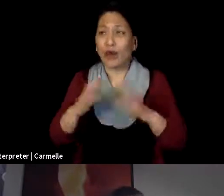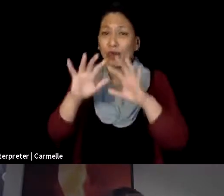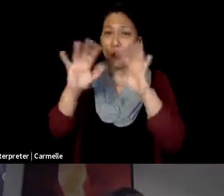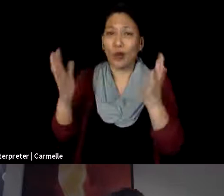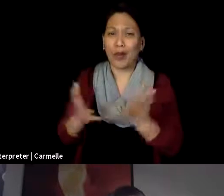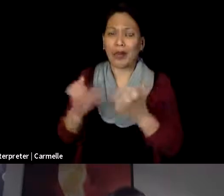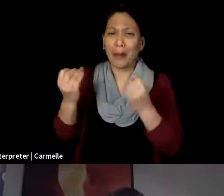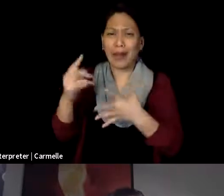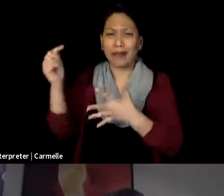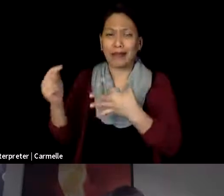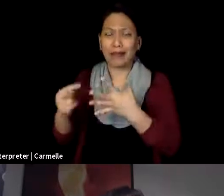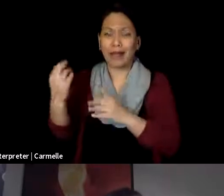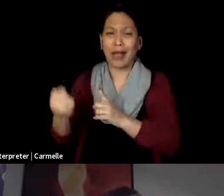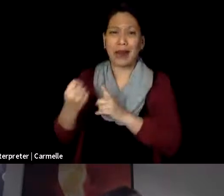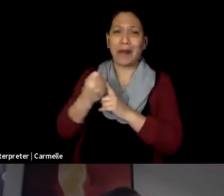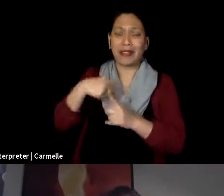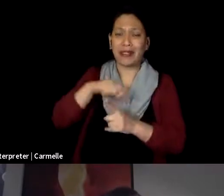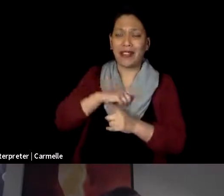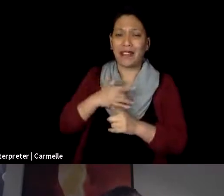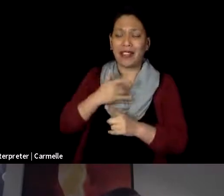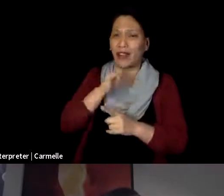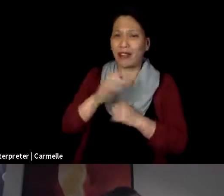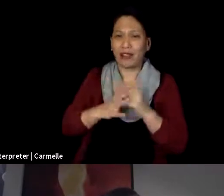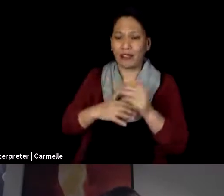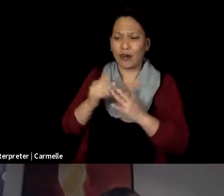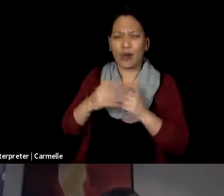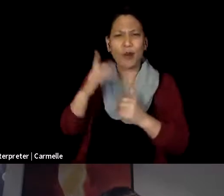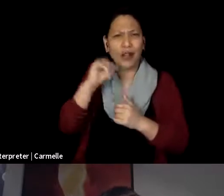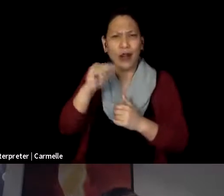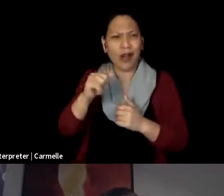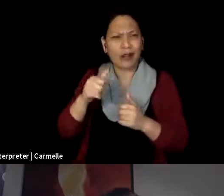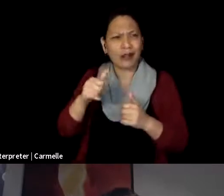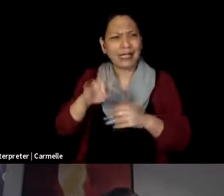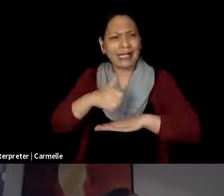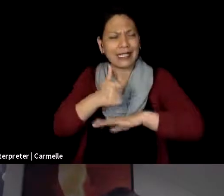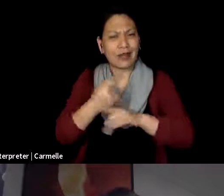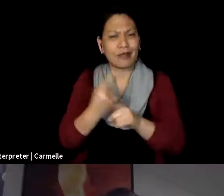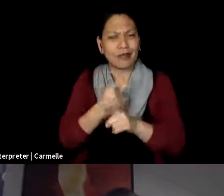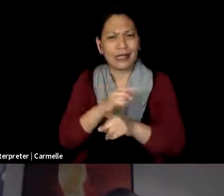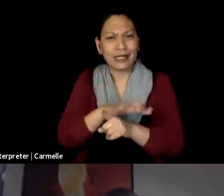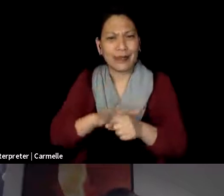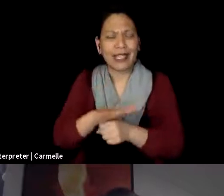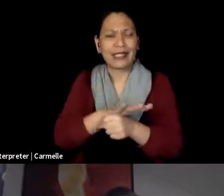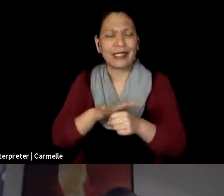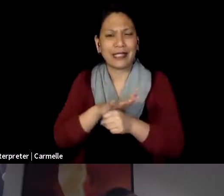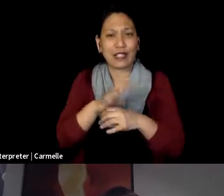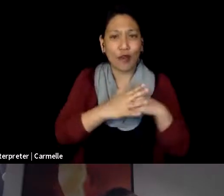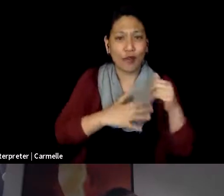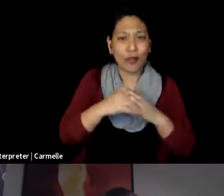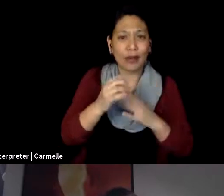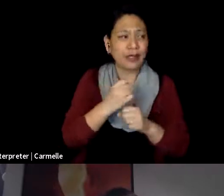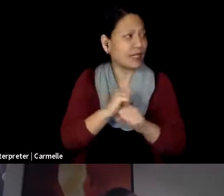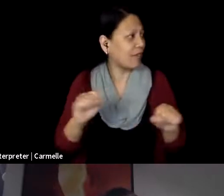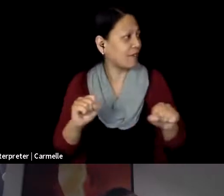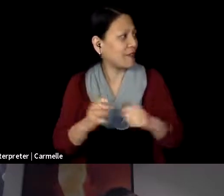we create in a space that is comfortable and safe? And so for me, yeah,